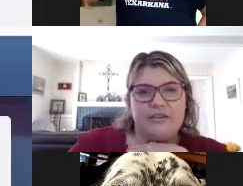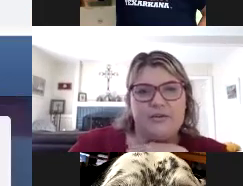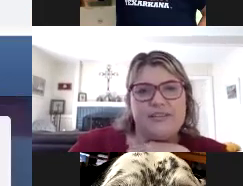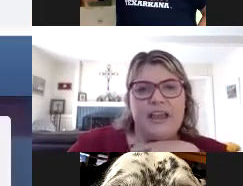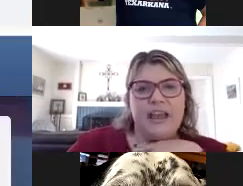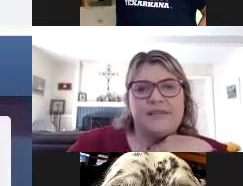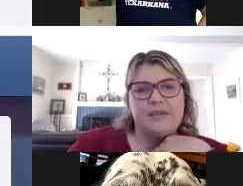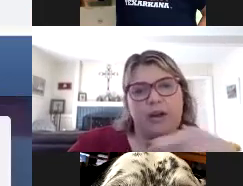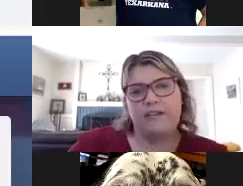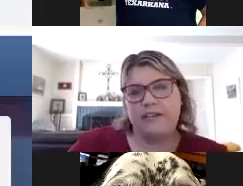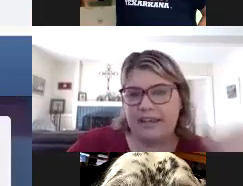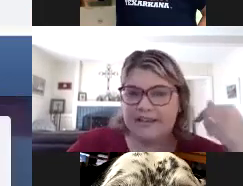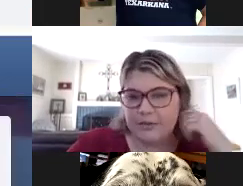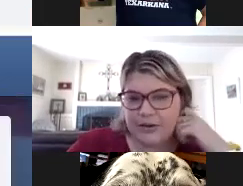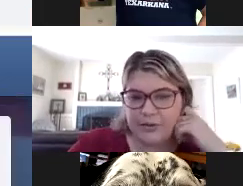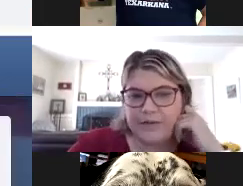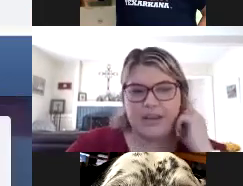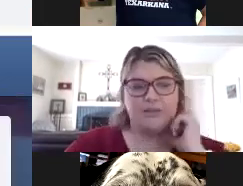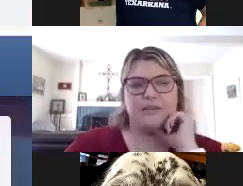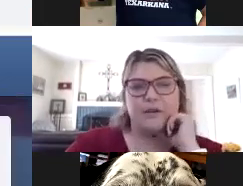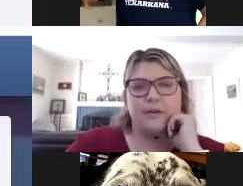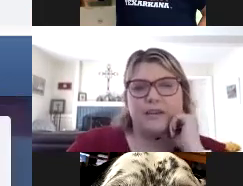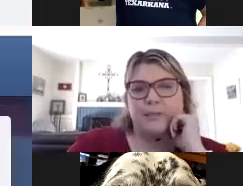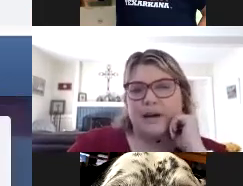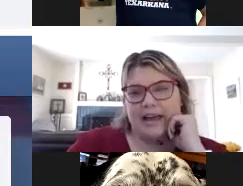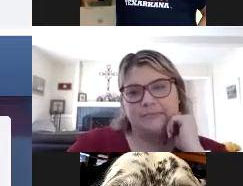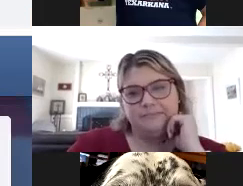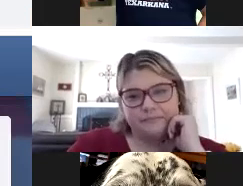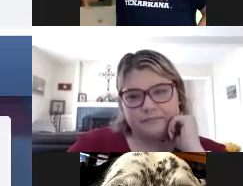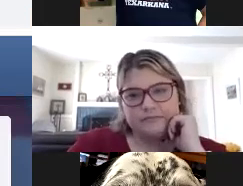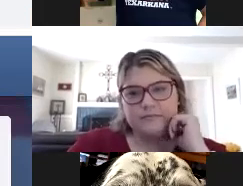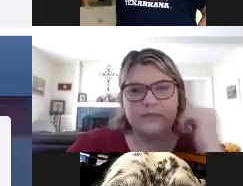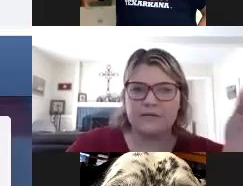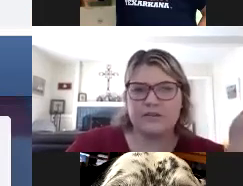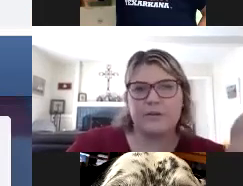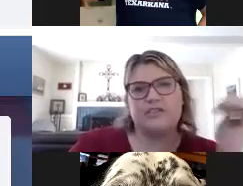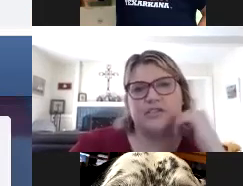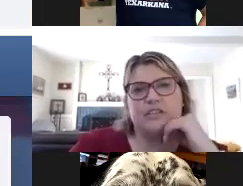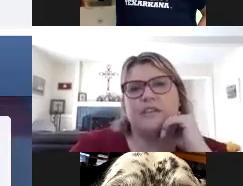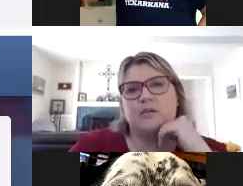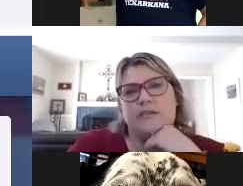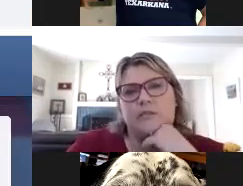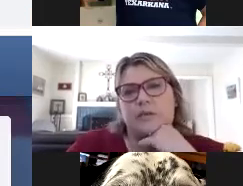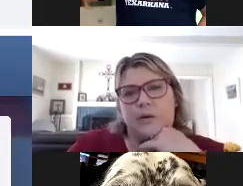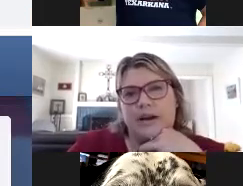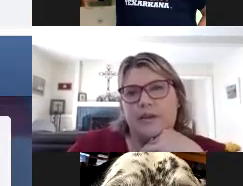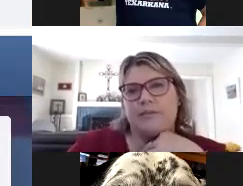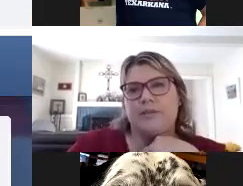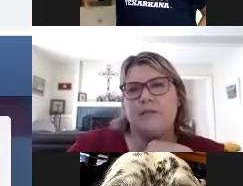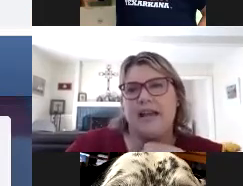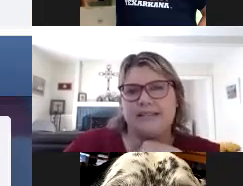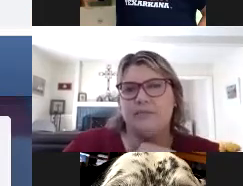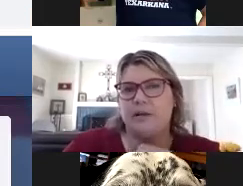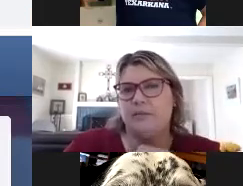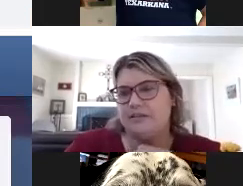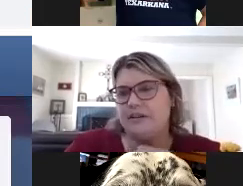healthcare issues. And so you have yes or no that you could vote with, but in the first question, should the federal government require people to